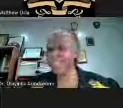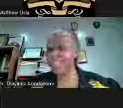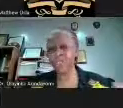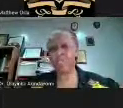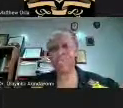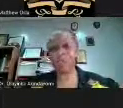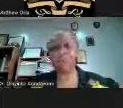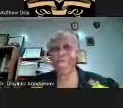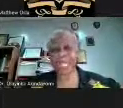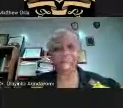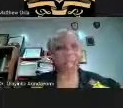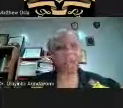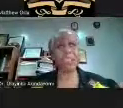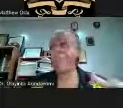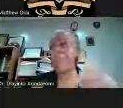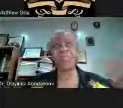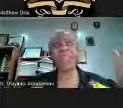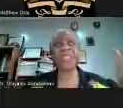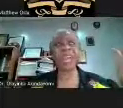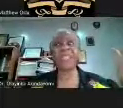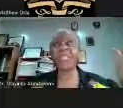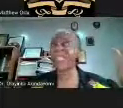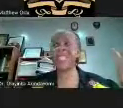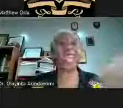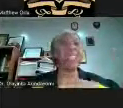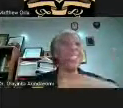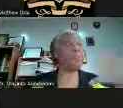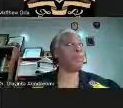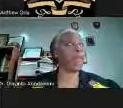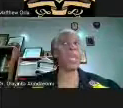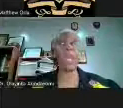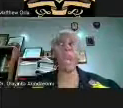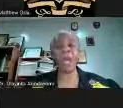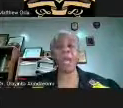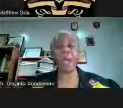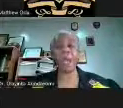many children. Many developing CDC has given me